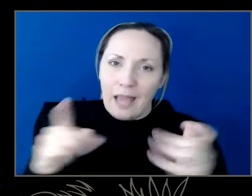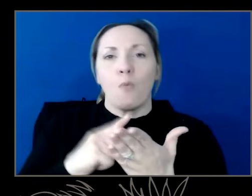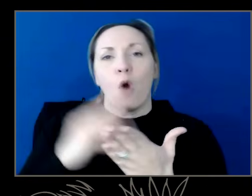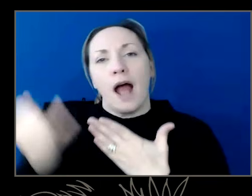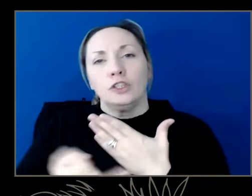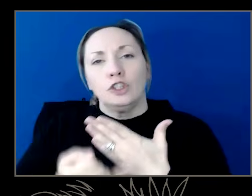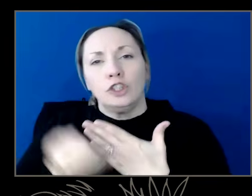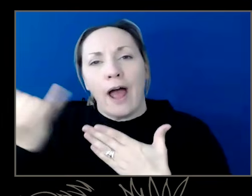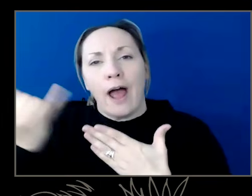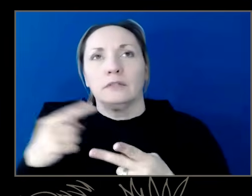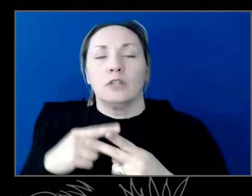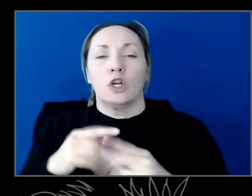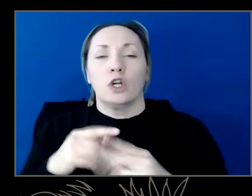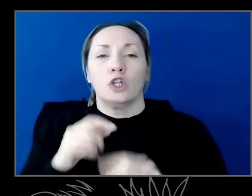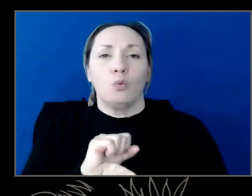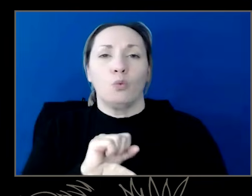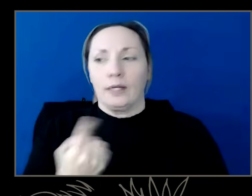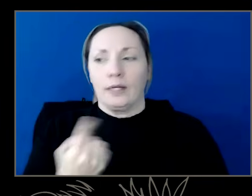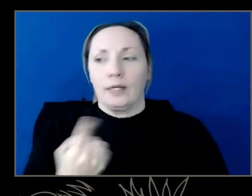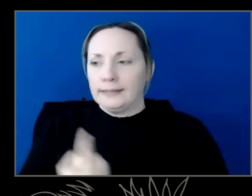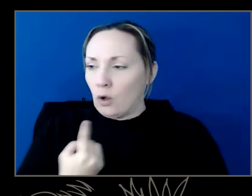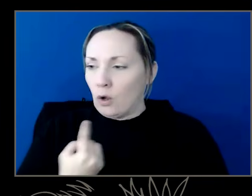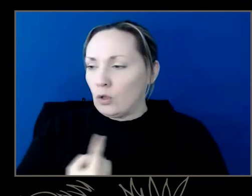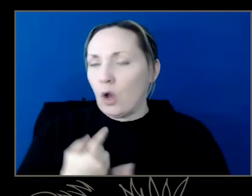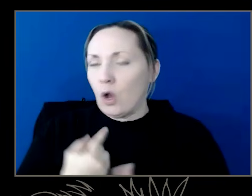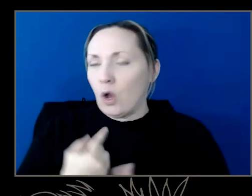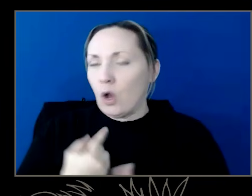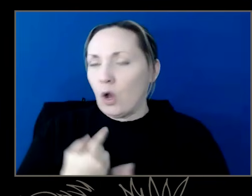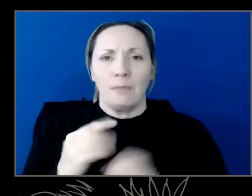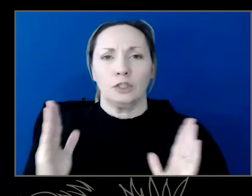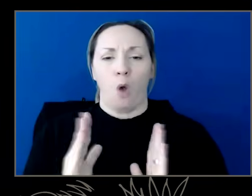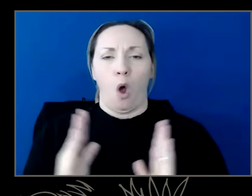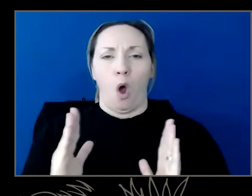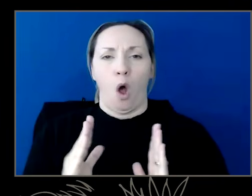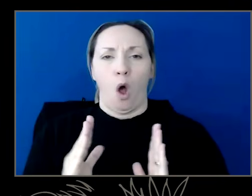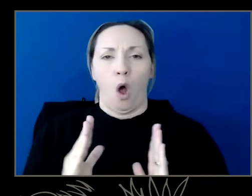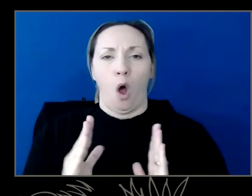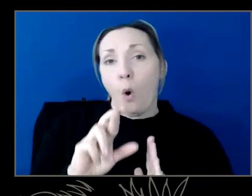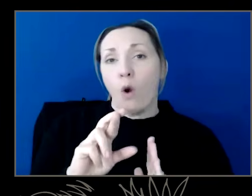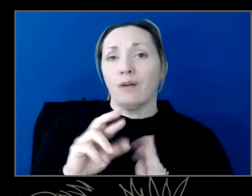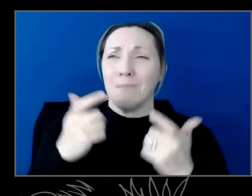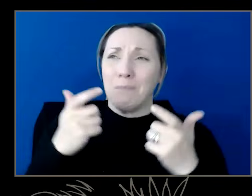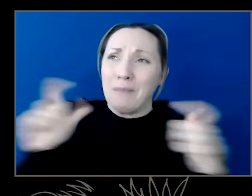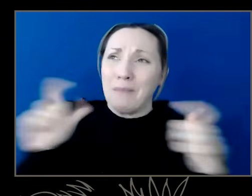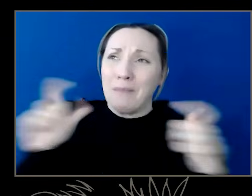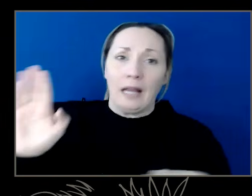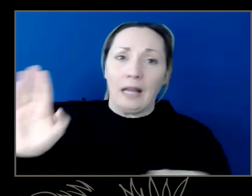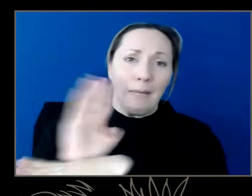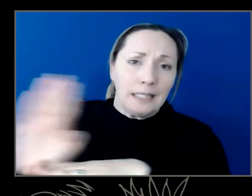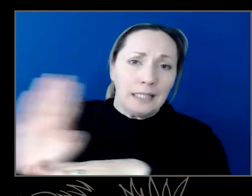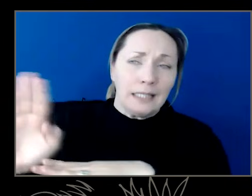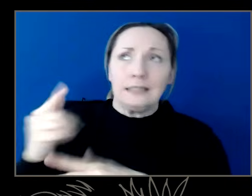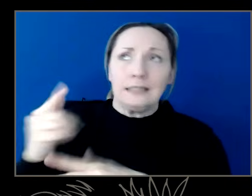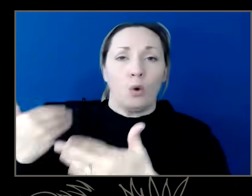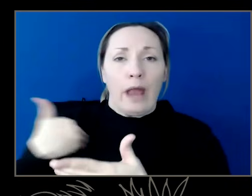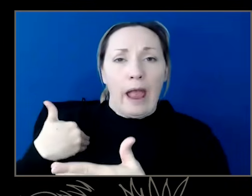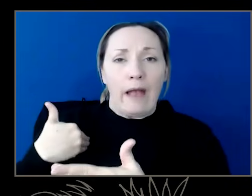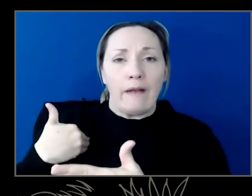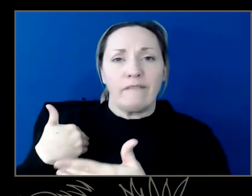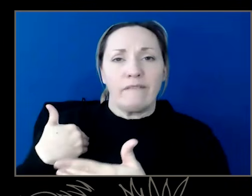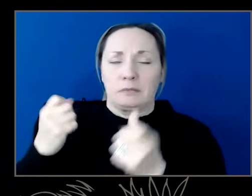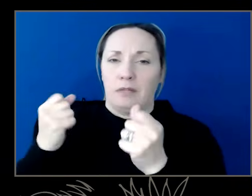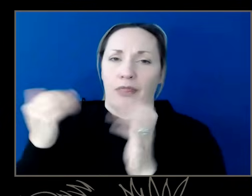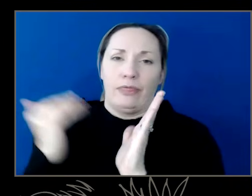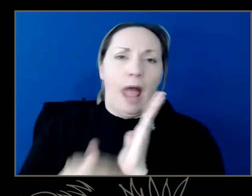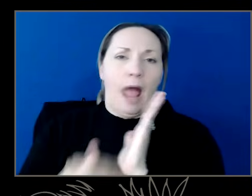a solo indie dev kind of setup where we're building something rather small, or do we work in the enterprise where we actually have like thousands